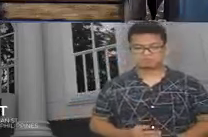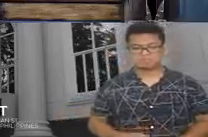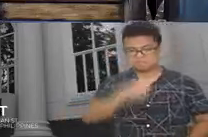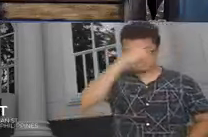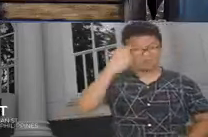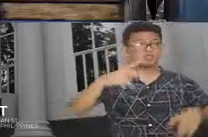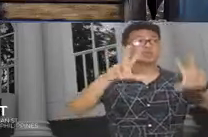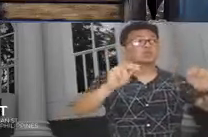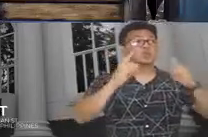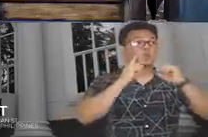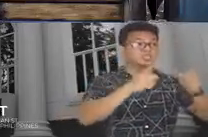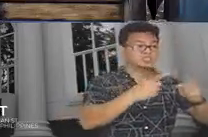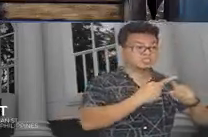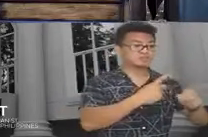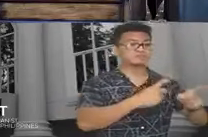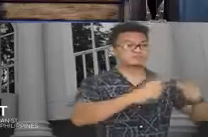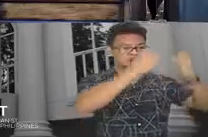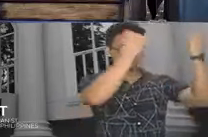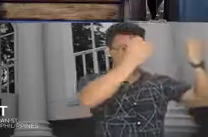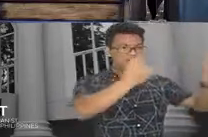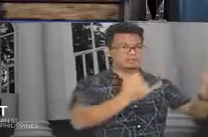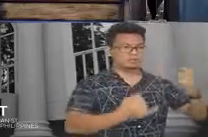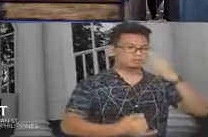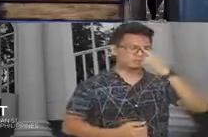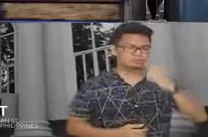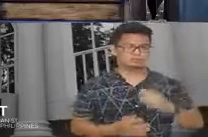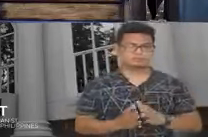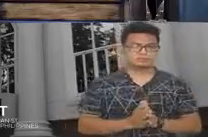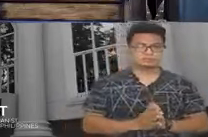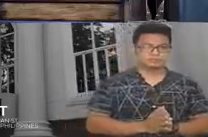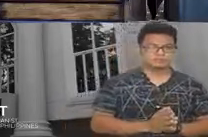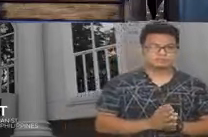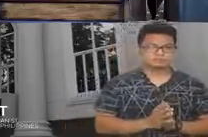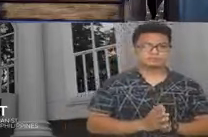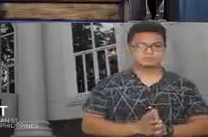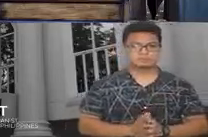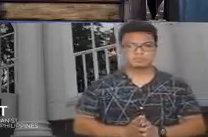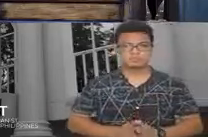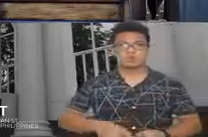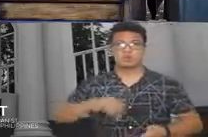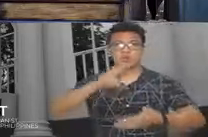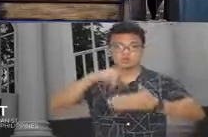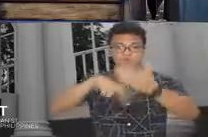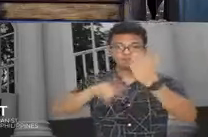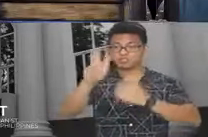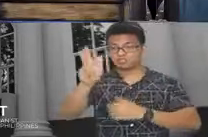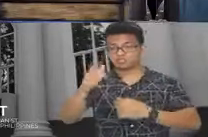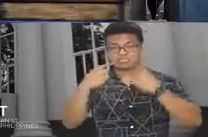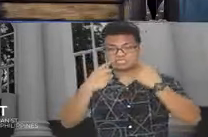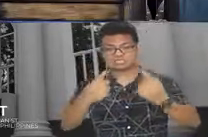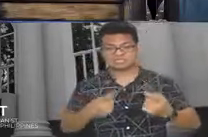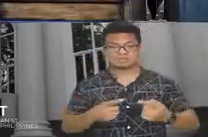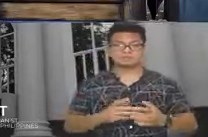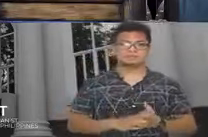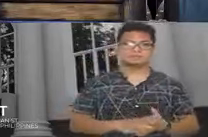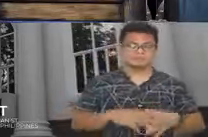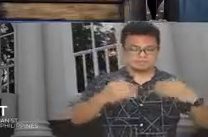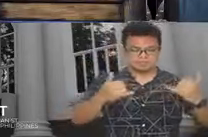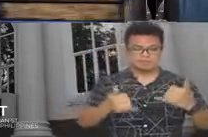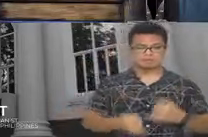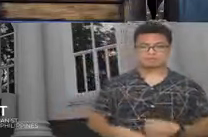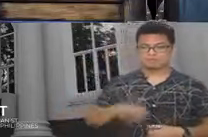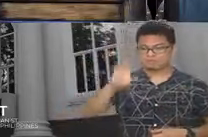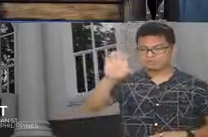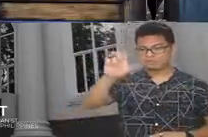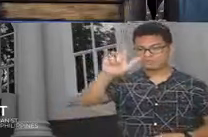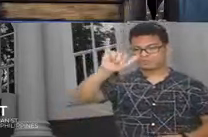neither voice nor answer, nor to answer, or any that regarded. Look at verse number 30.